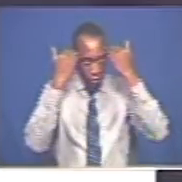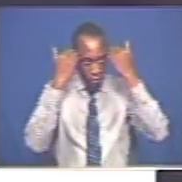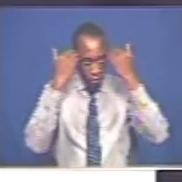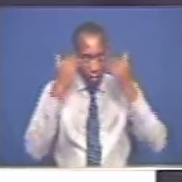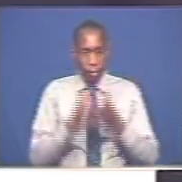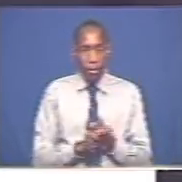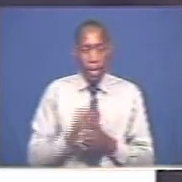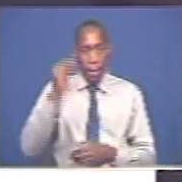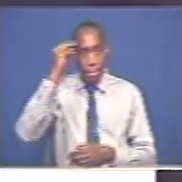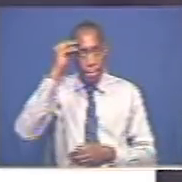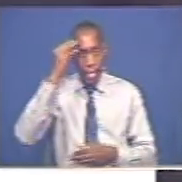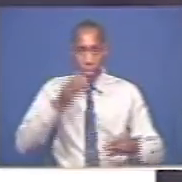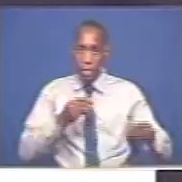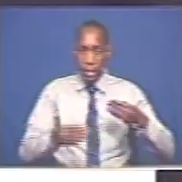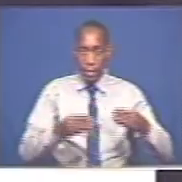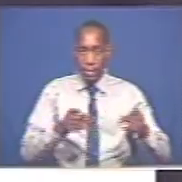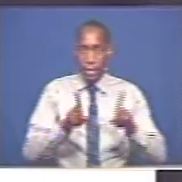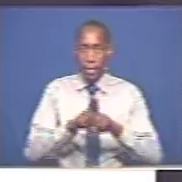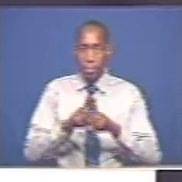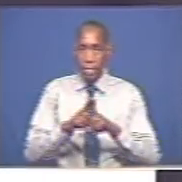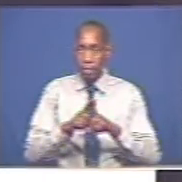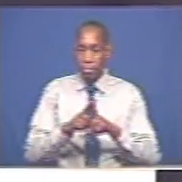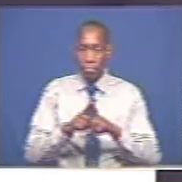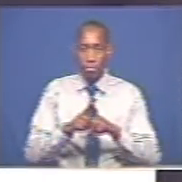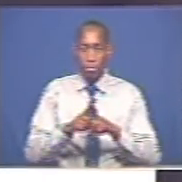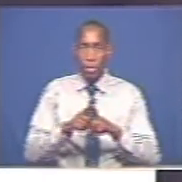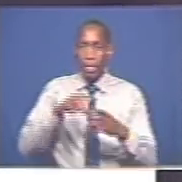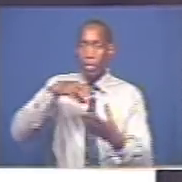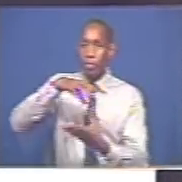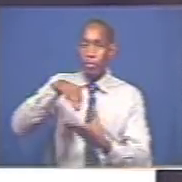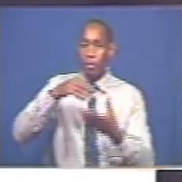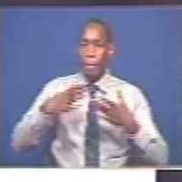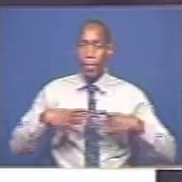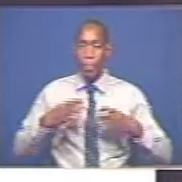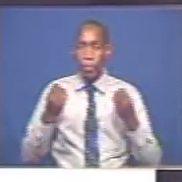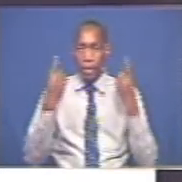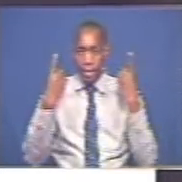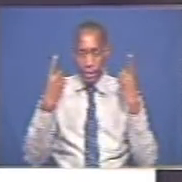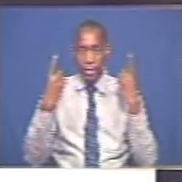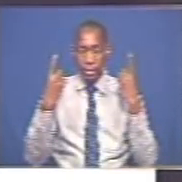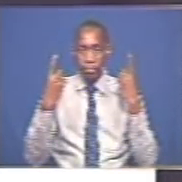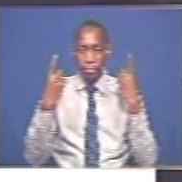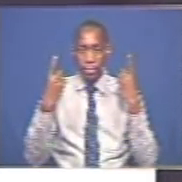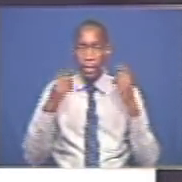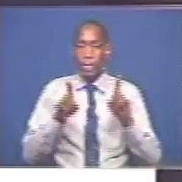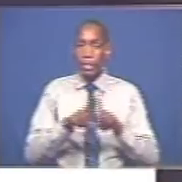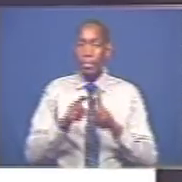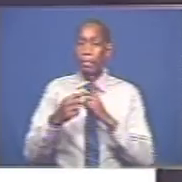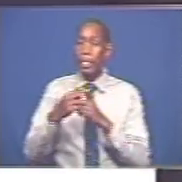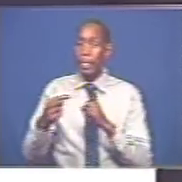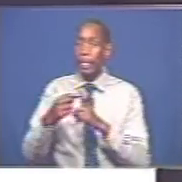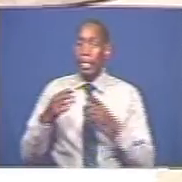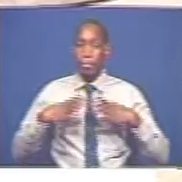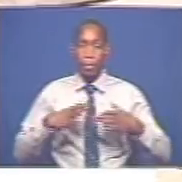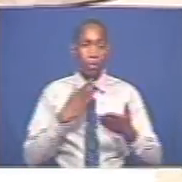mental disorder, it looks like it's a mystery in itself in terms of people understanding it and appreciating that it is killing people as a matter of fact.